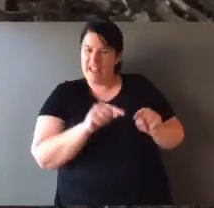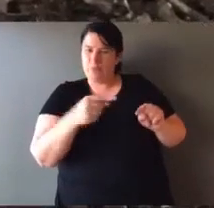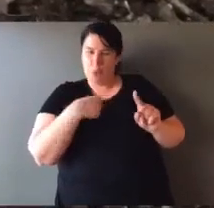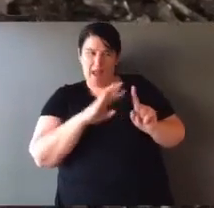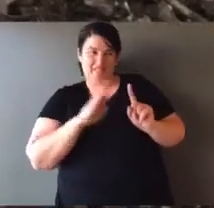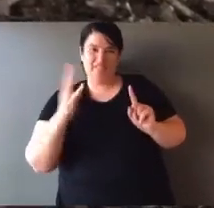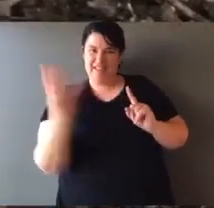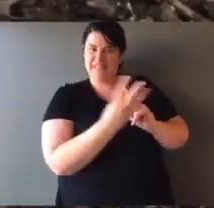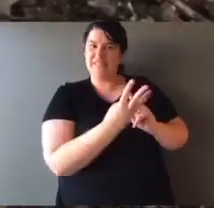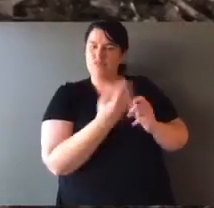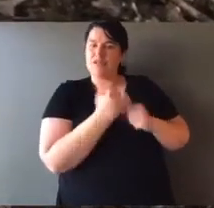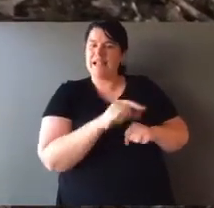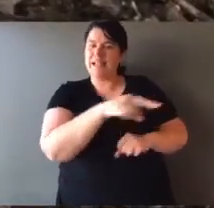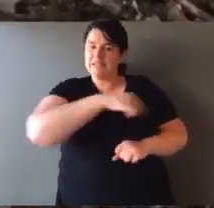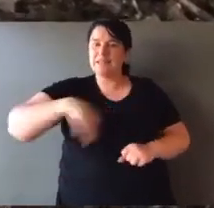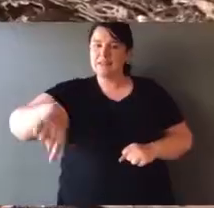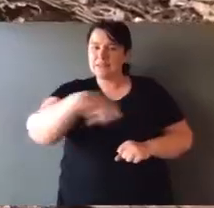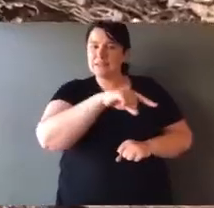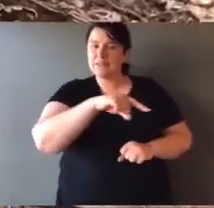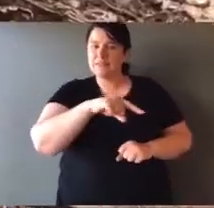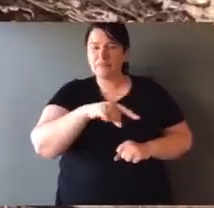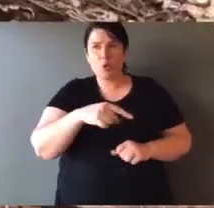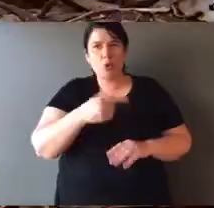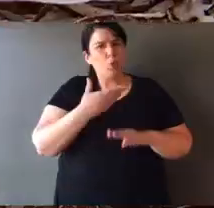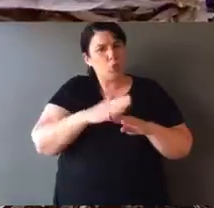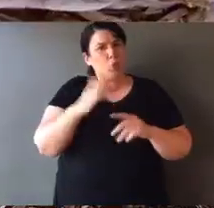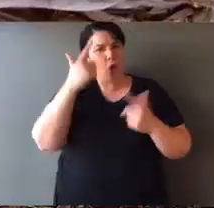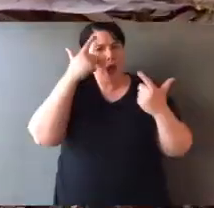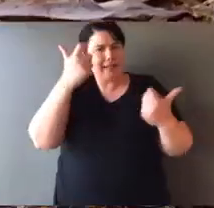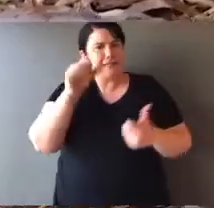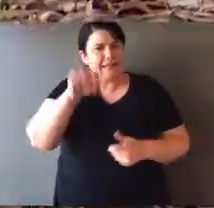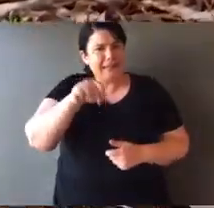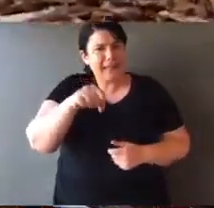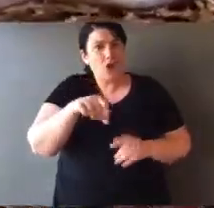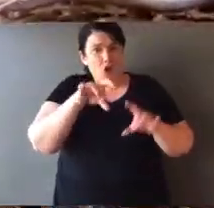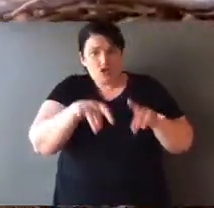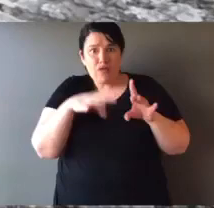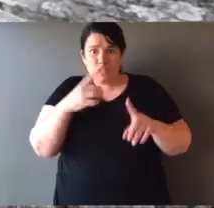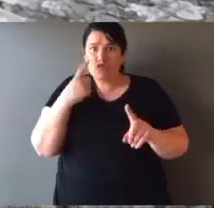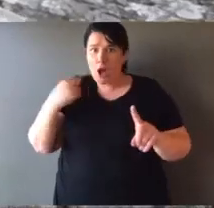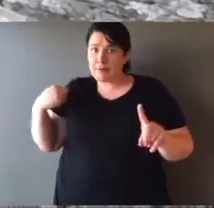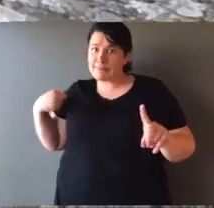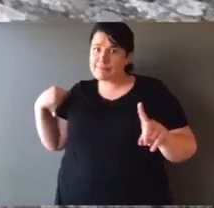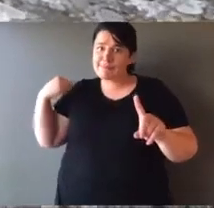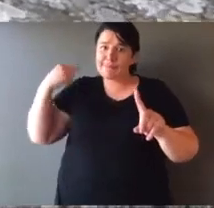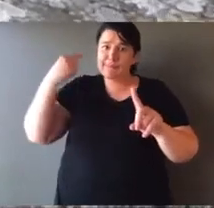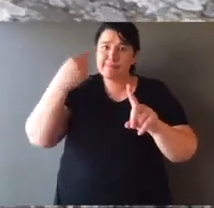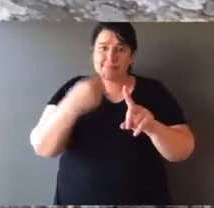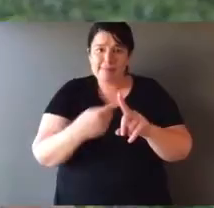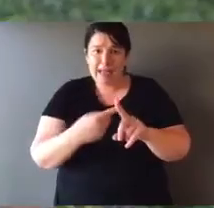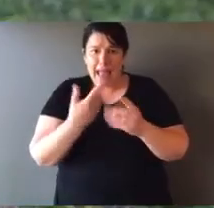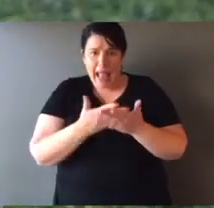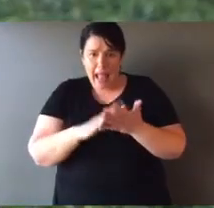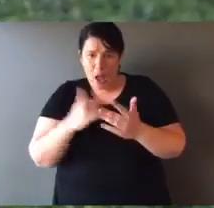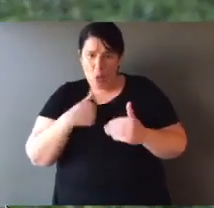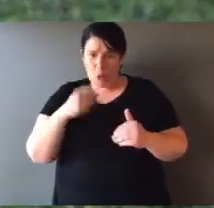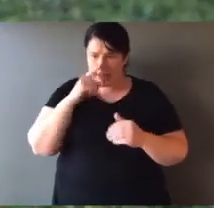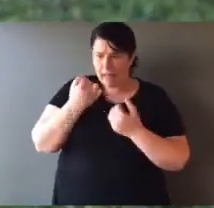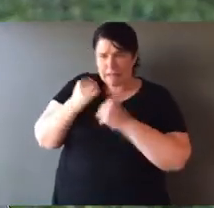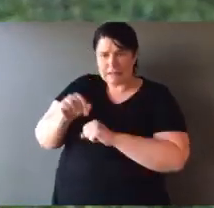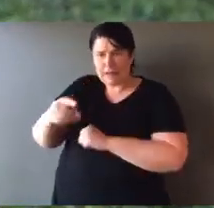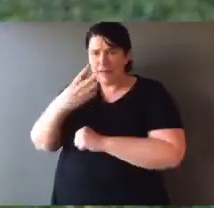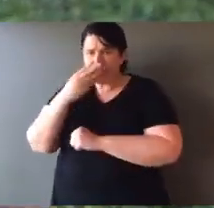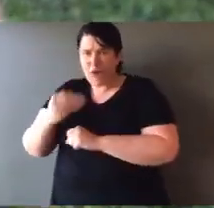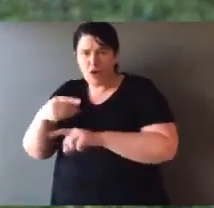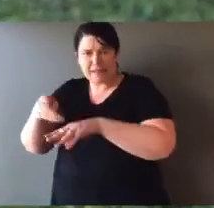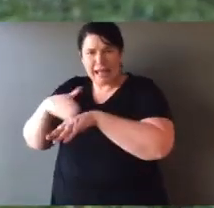And that's what conservation fencing is doing. Now, it's a reasonably new concept, and Australia has tried for a very long time to manage